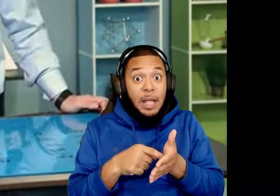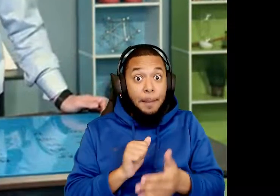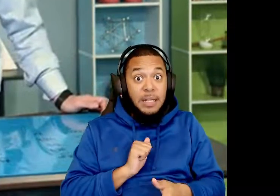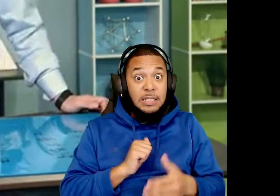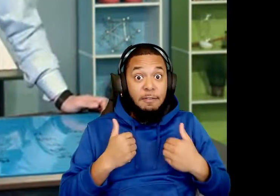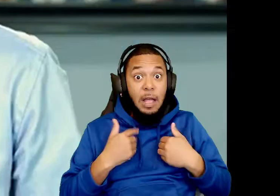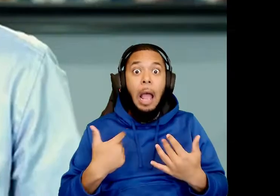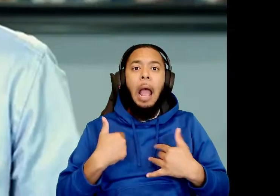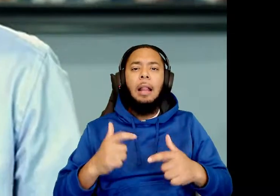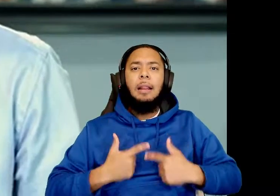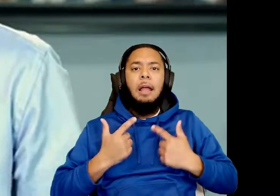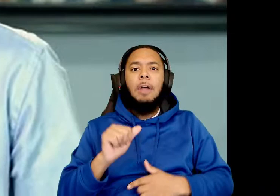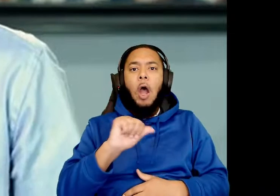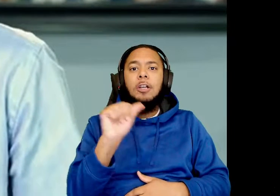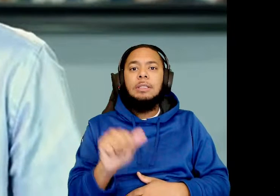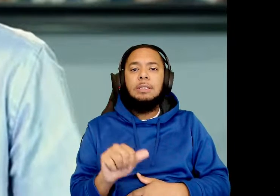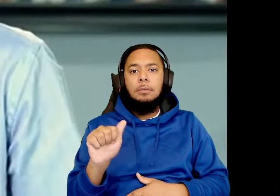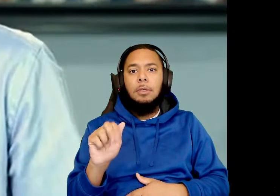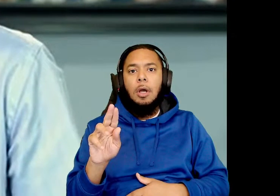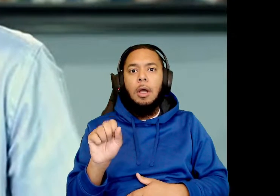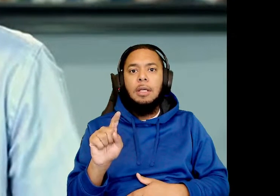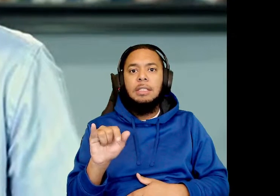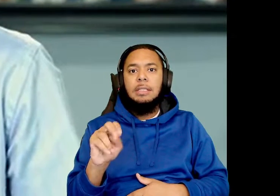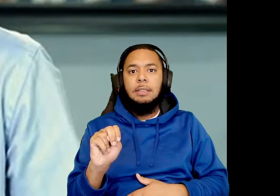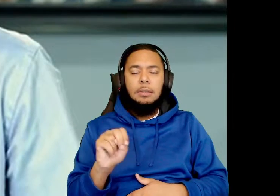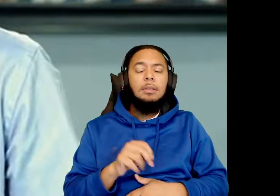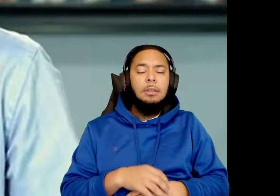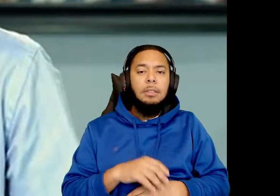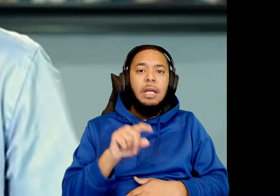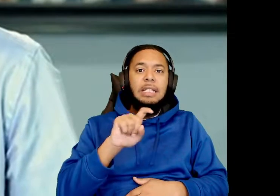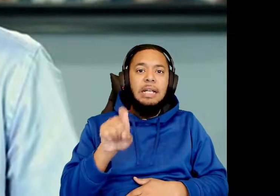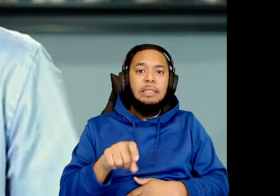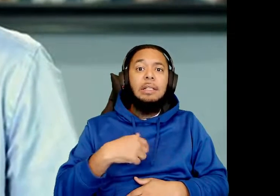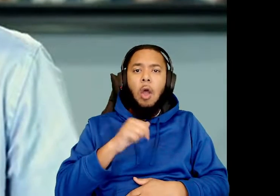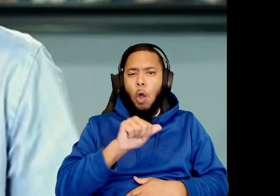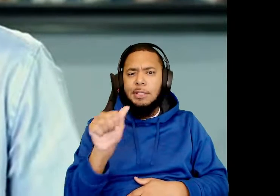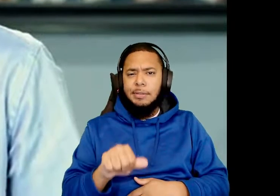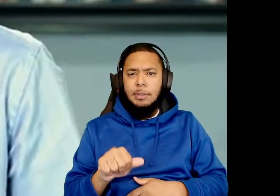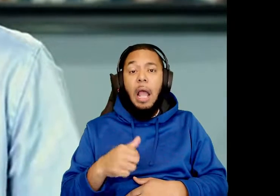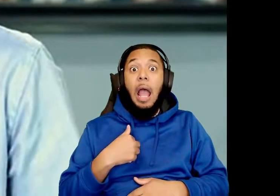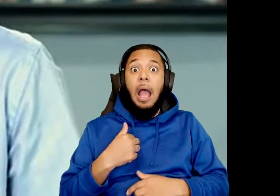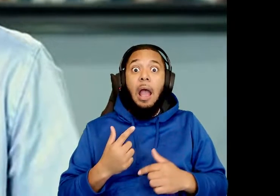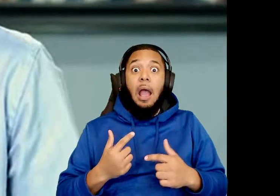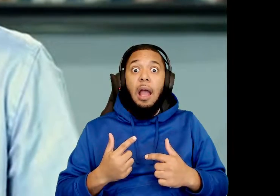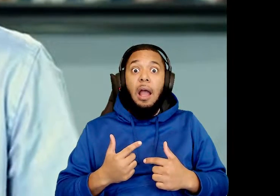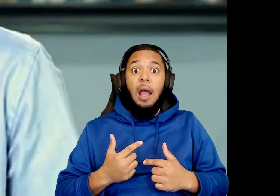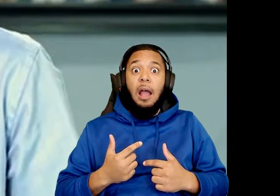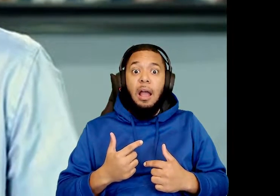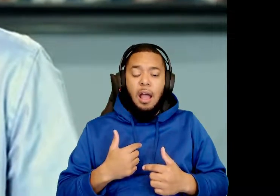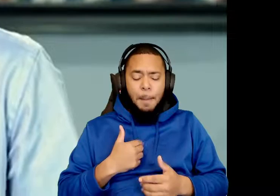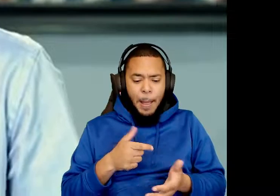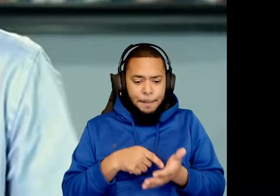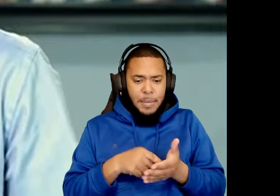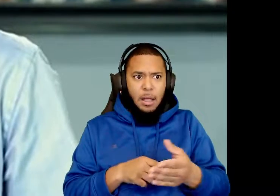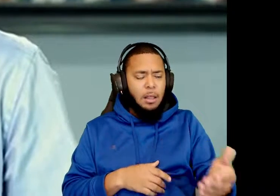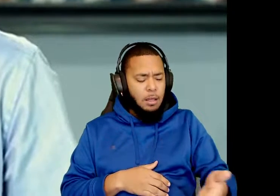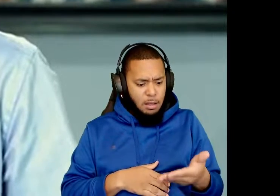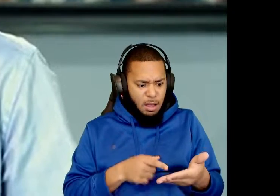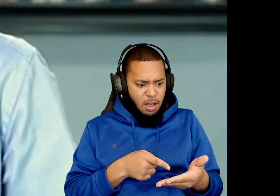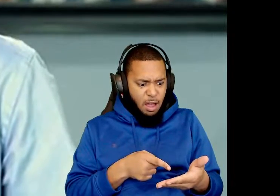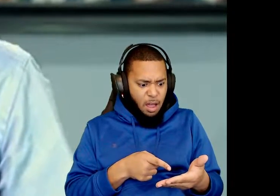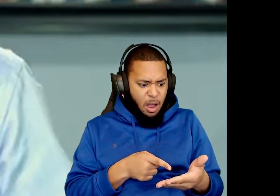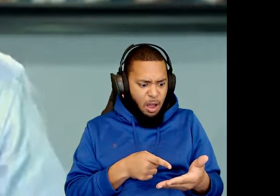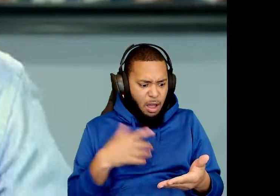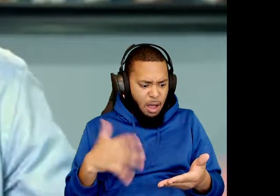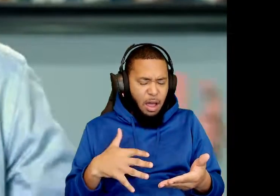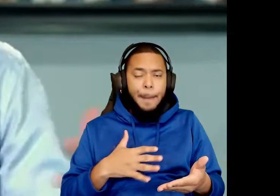in Austin, Texas. I had a real electric bill once. It was $324. It's like, my house is super